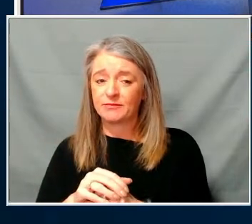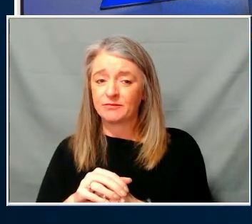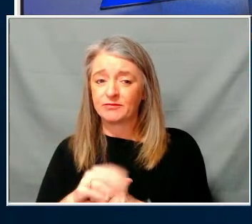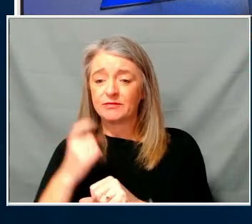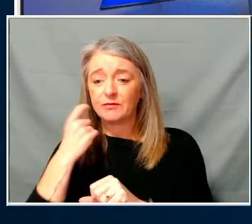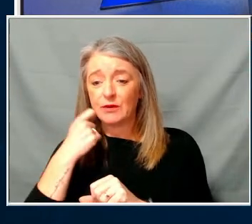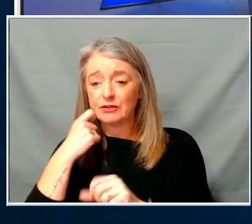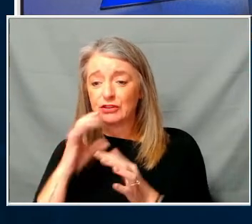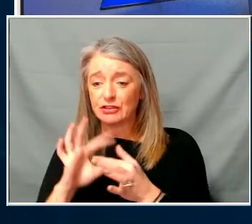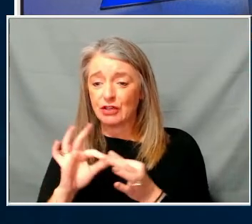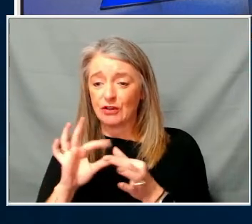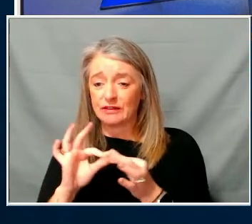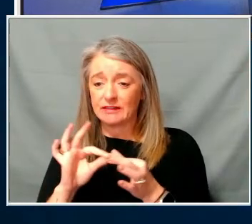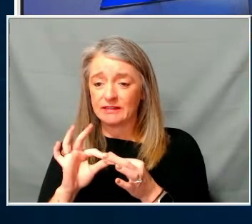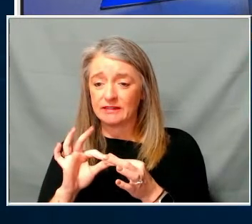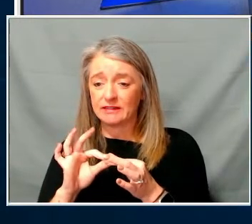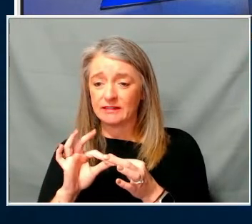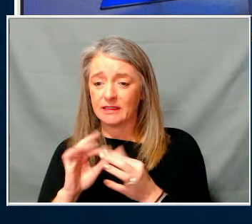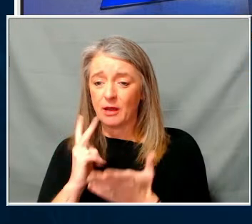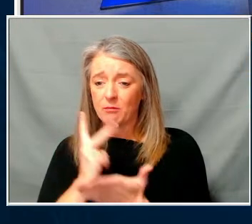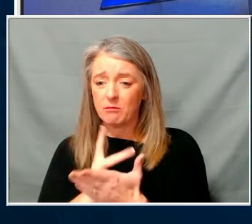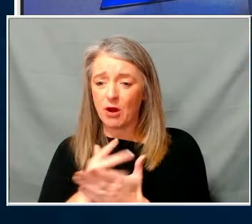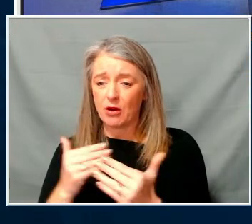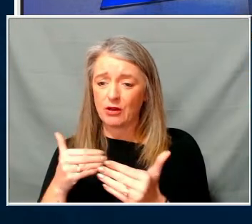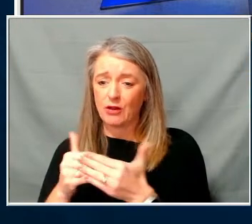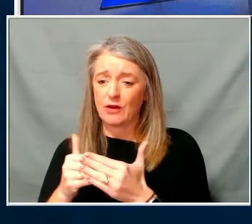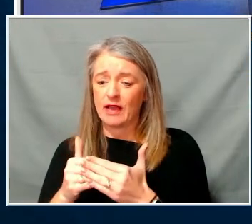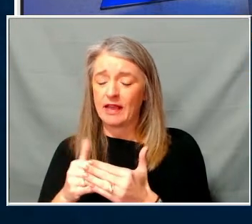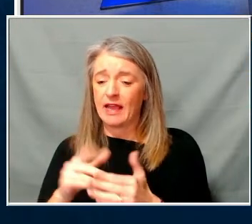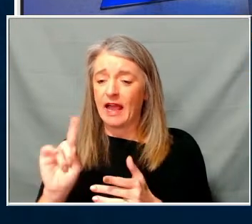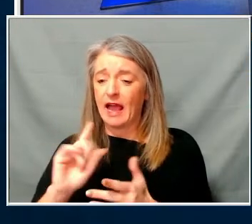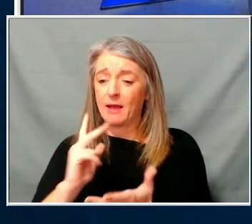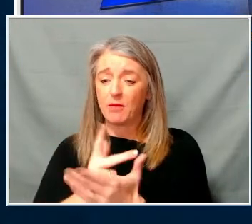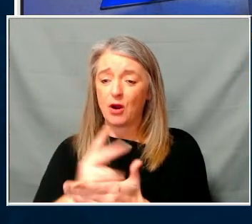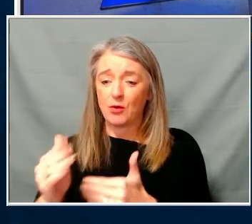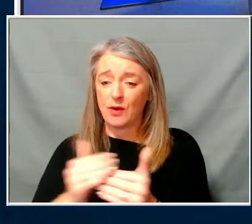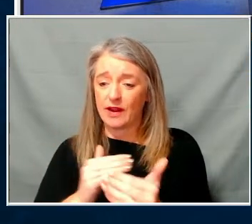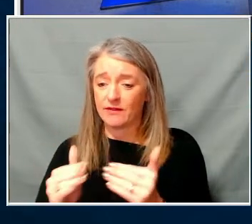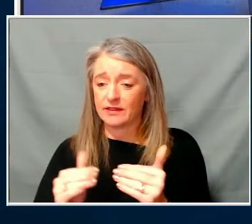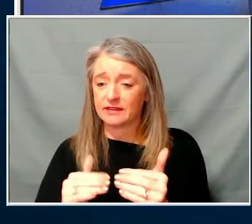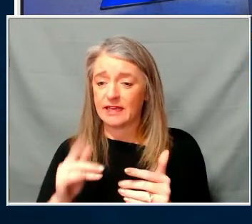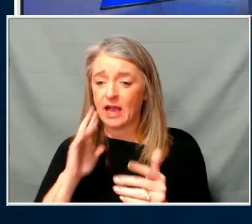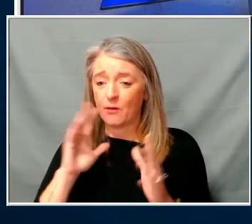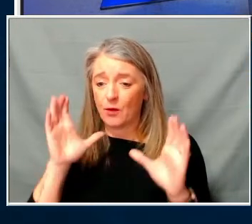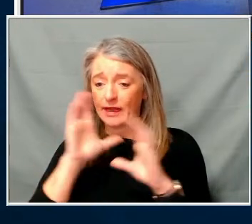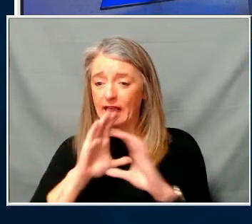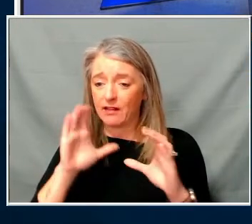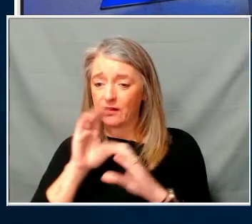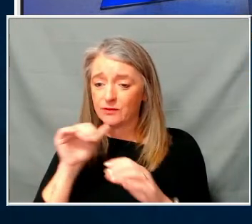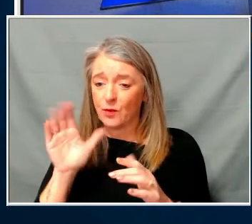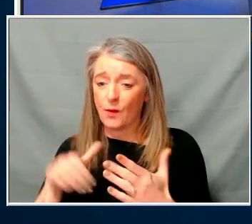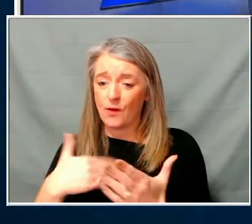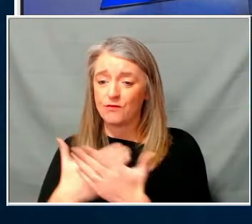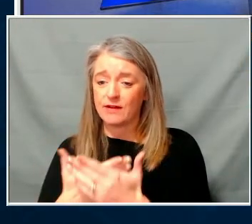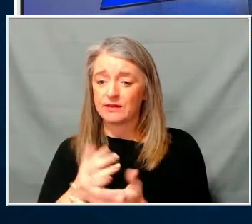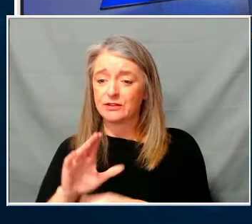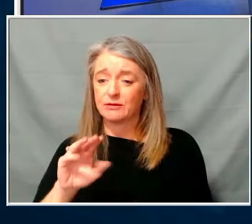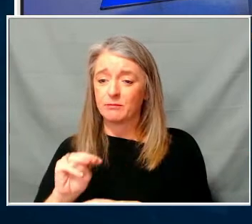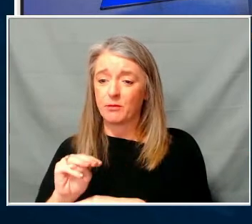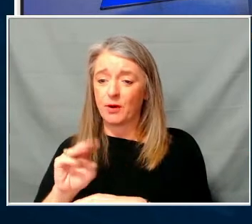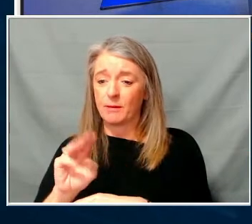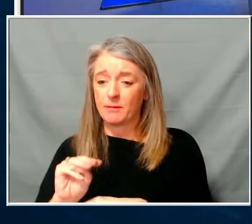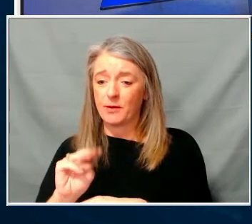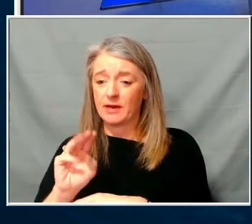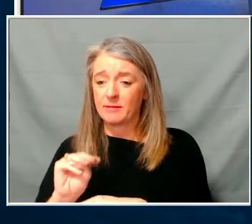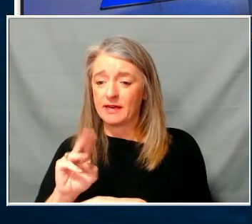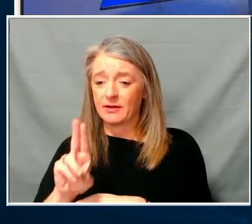said, why don't you park closer? You said, if I parked anywhere where I park, I said, I'll get lost and I won't make it to the morning medical update. So